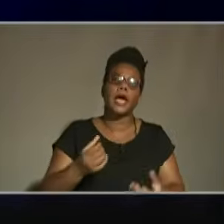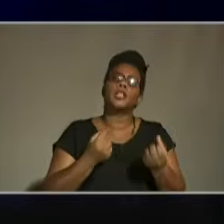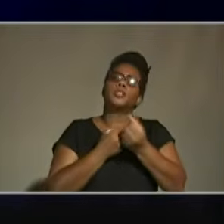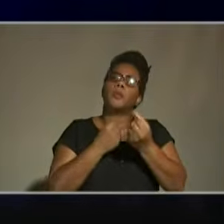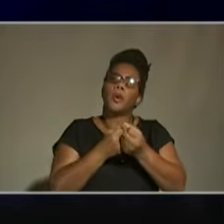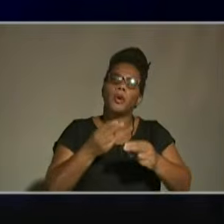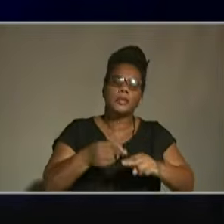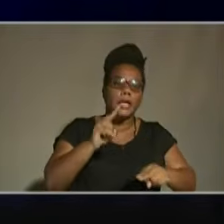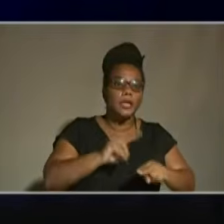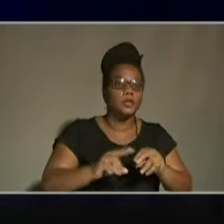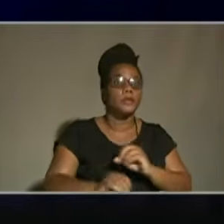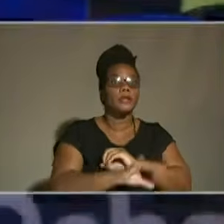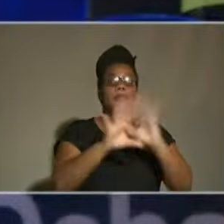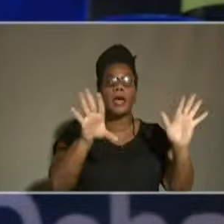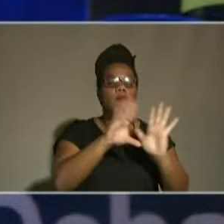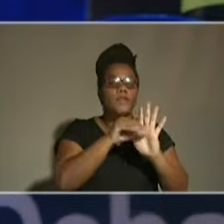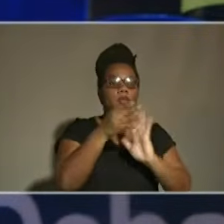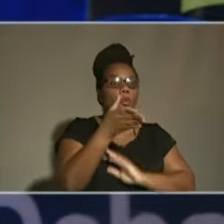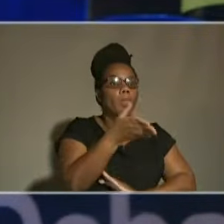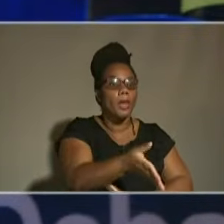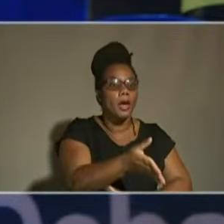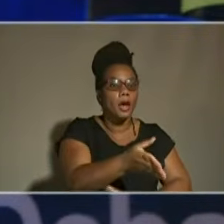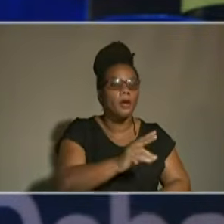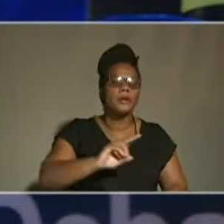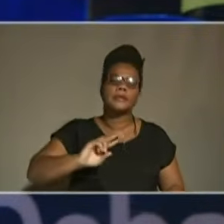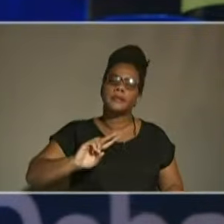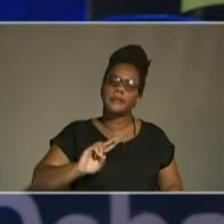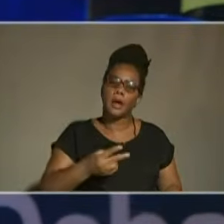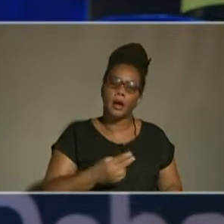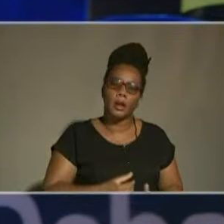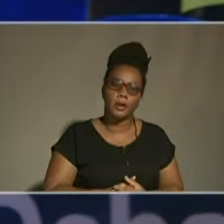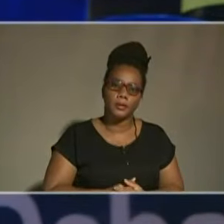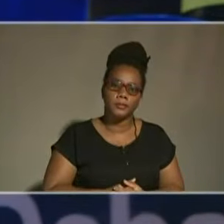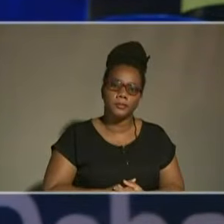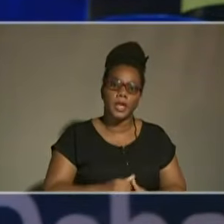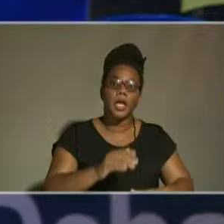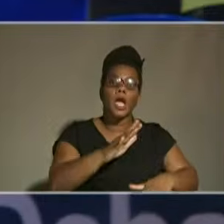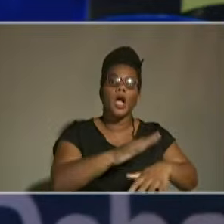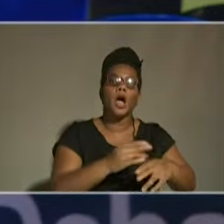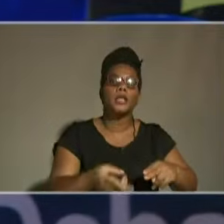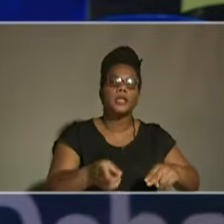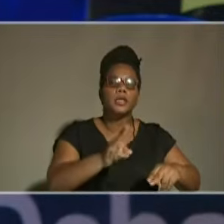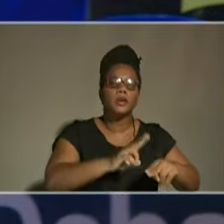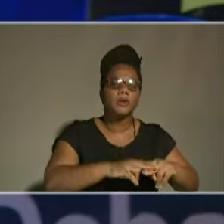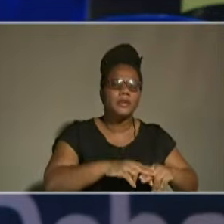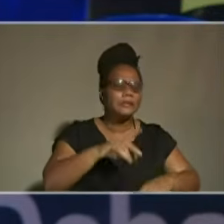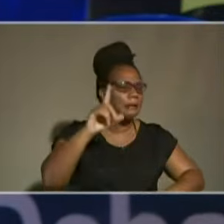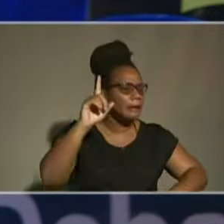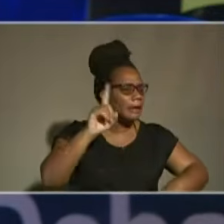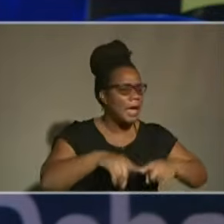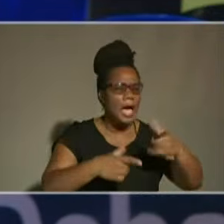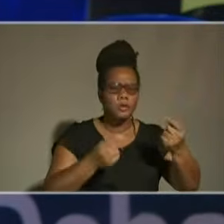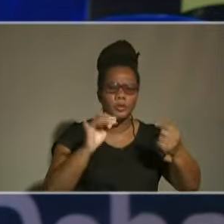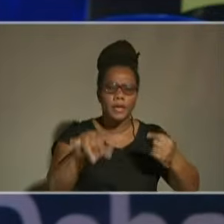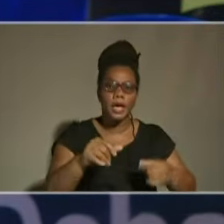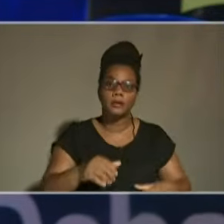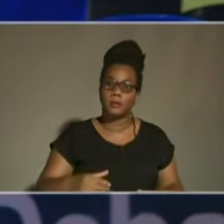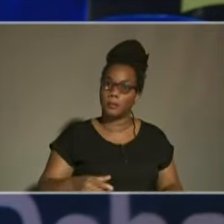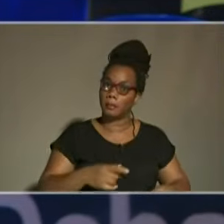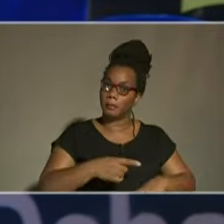there. Secondly, he calls the increase unconscionable, yet he takes